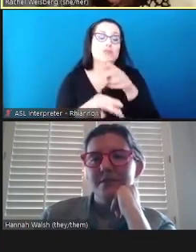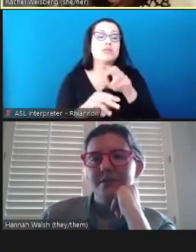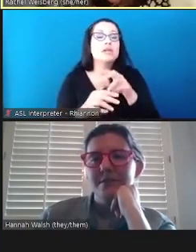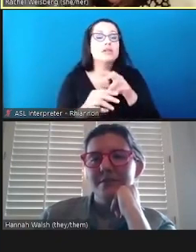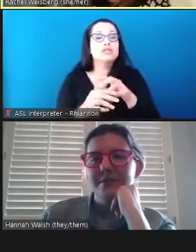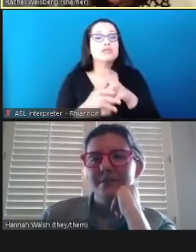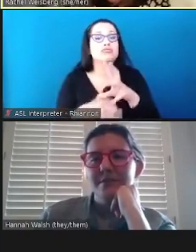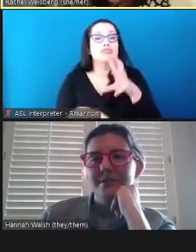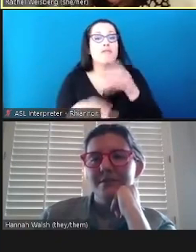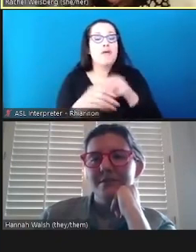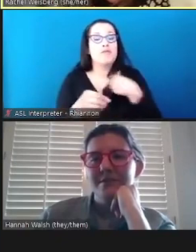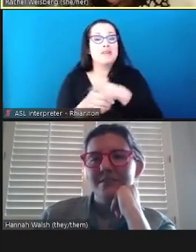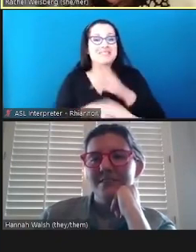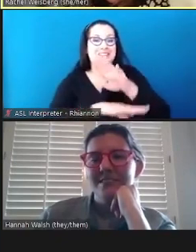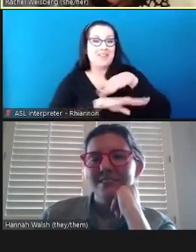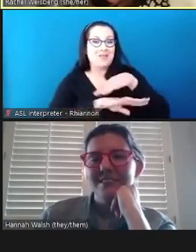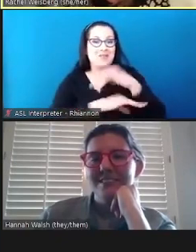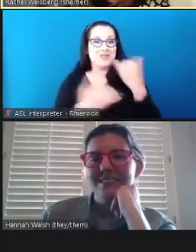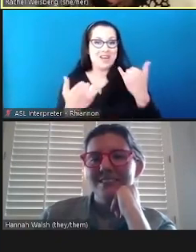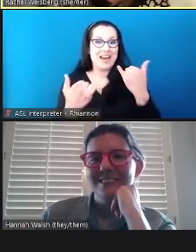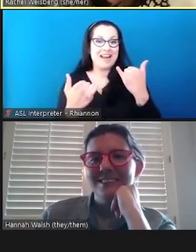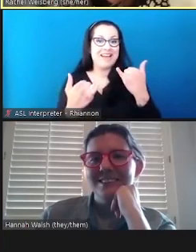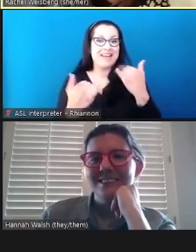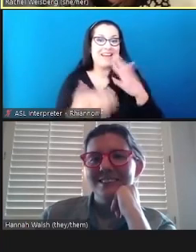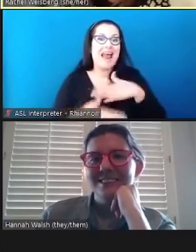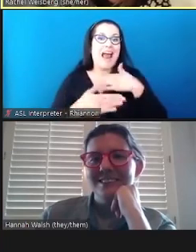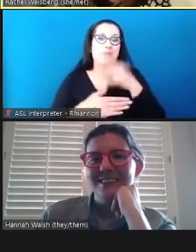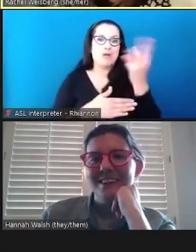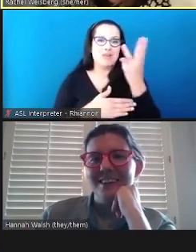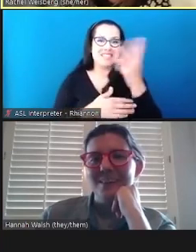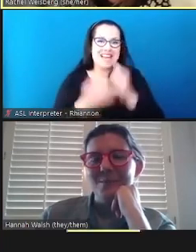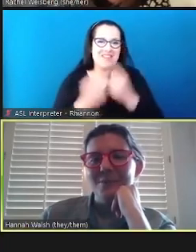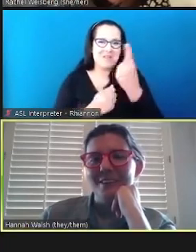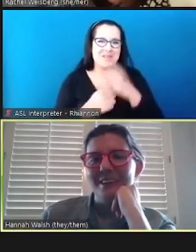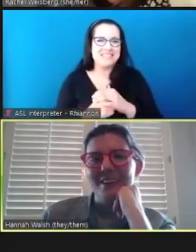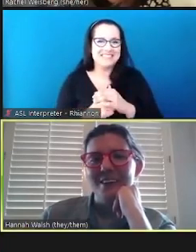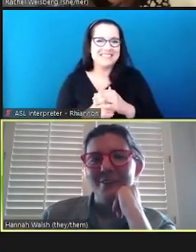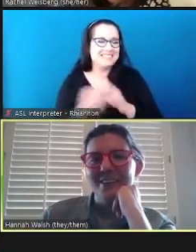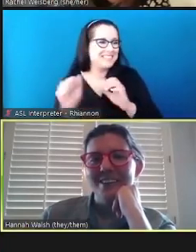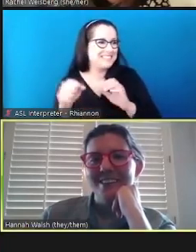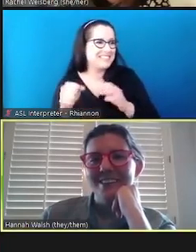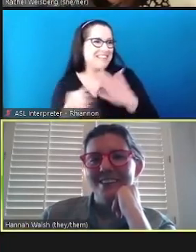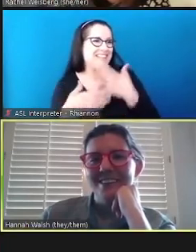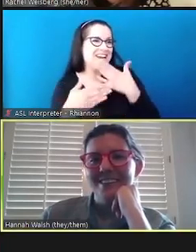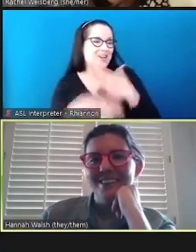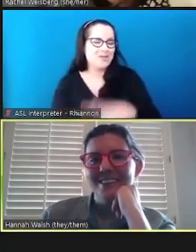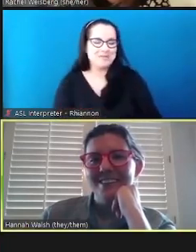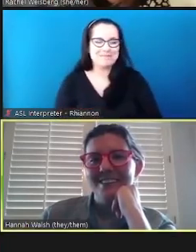late afternoon with us, and happy Wednesday, everyone. Yeah, absolutely. Thank you.